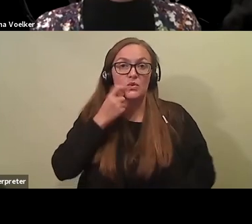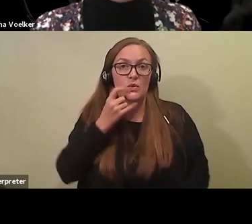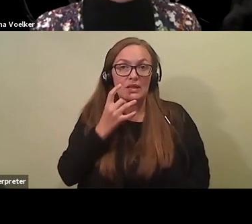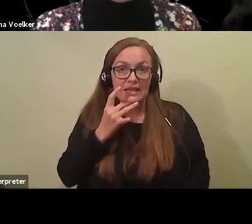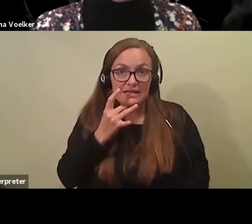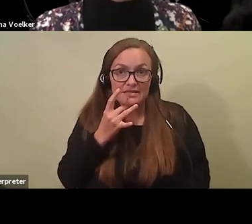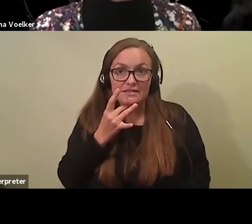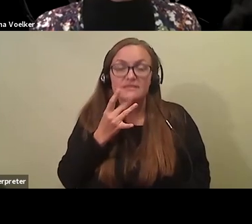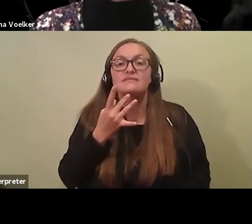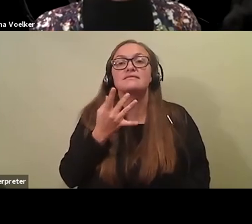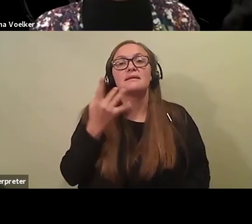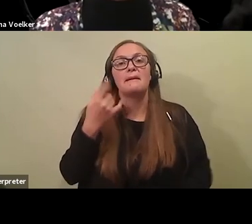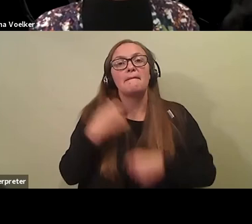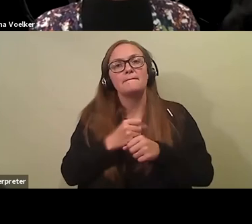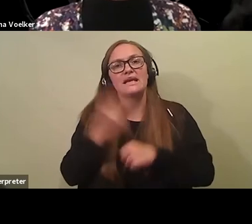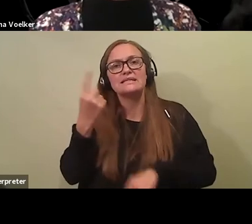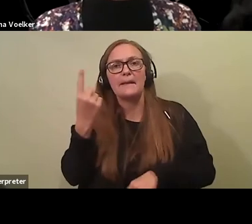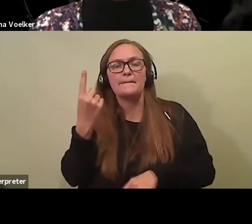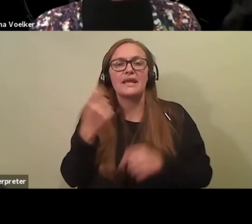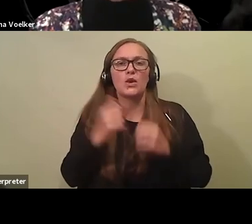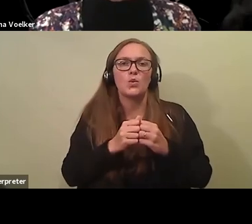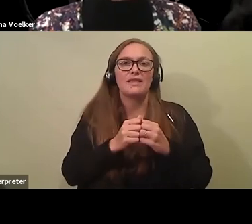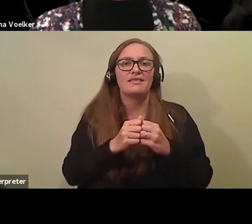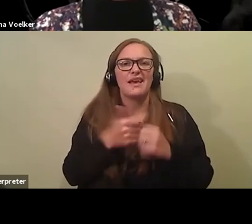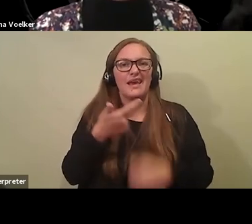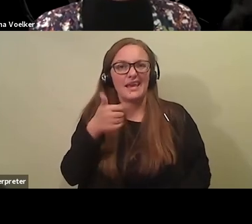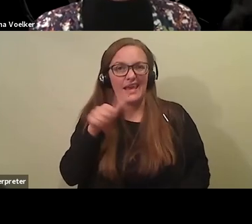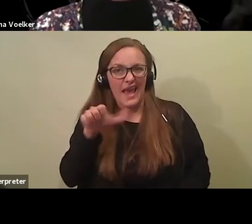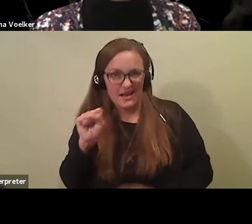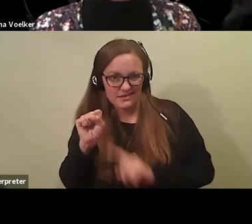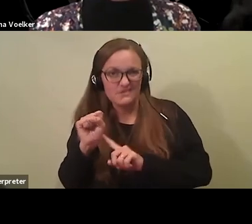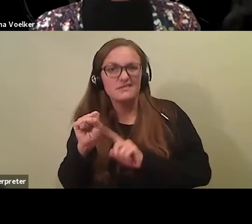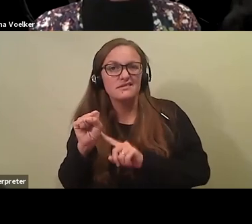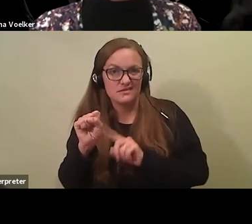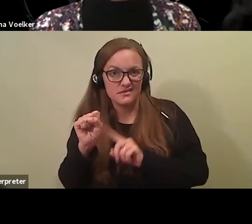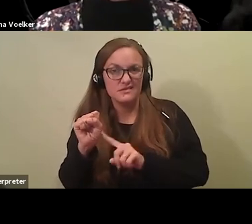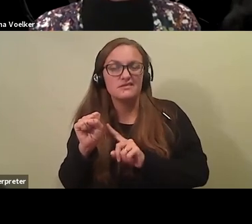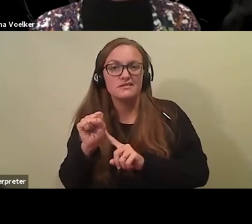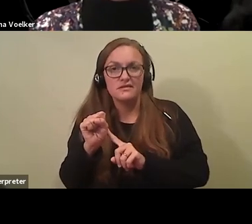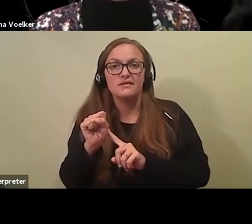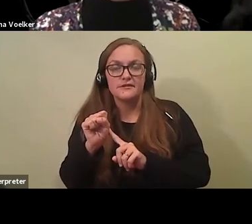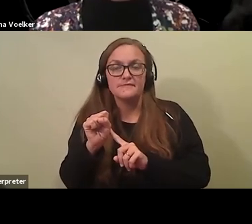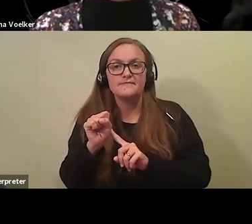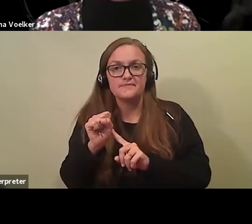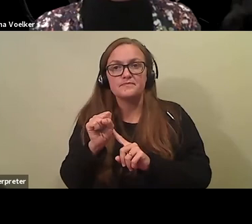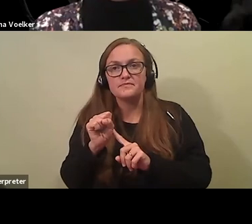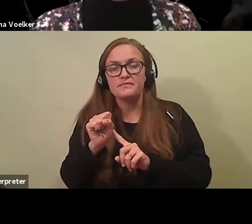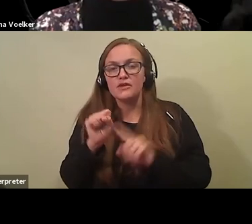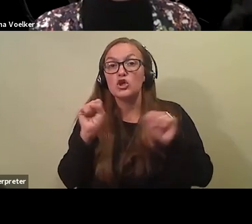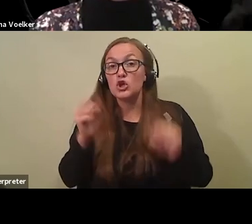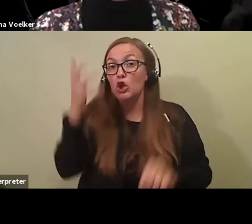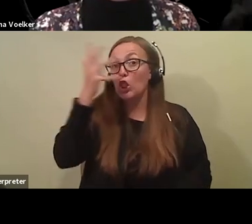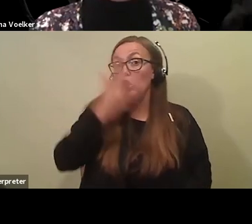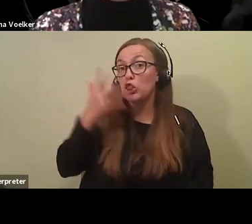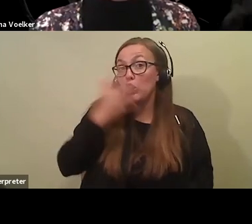make the thing with some kind of jet of gas that will, kind of be able to look like a